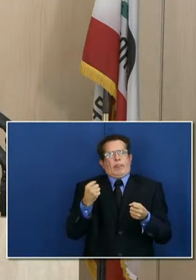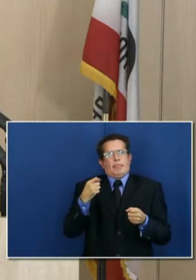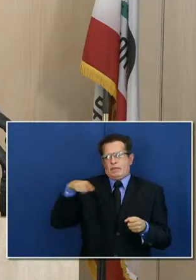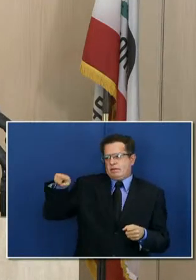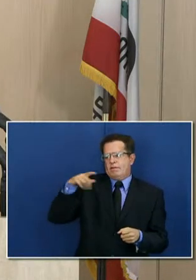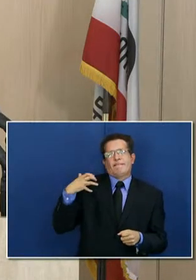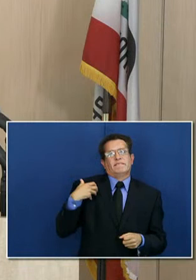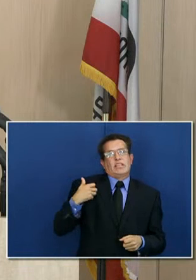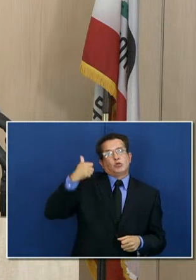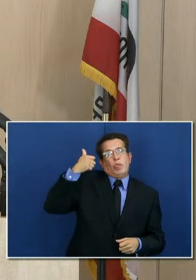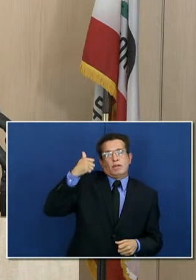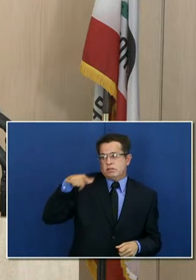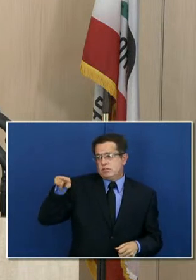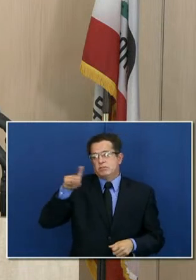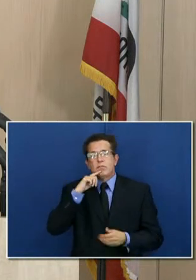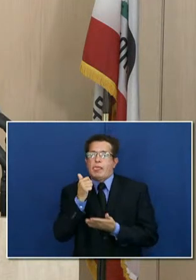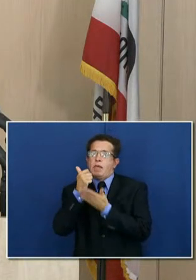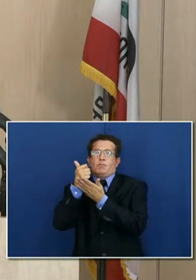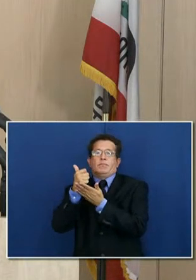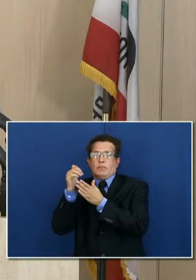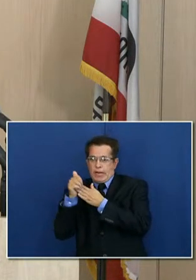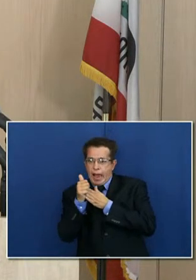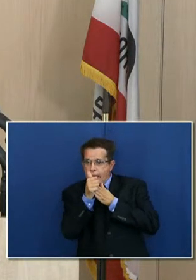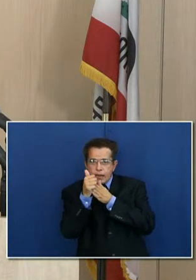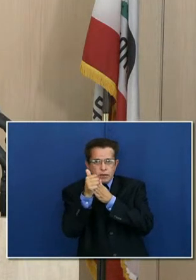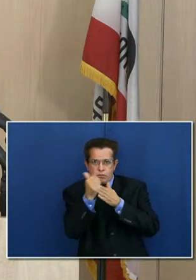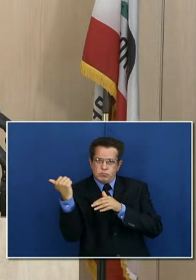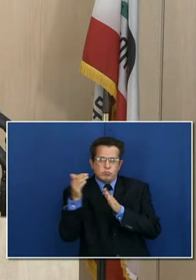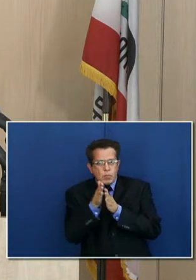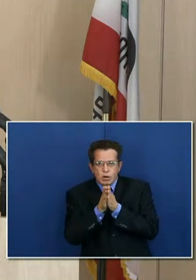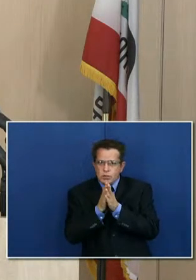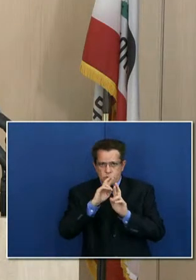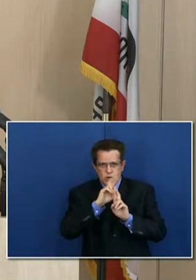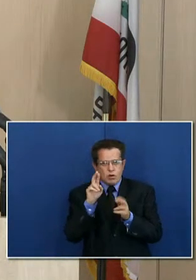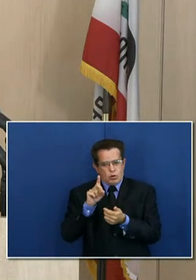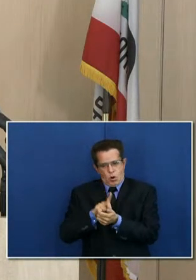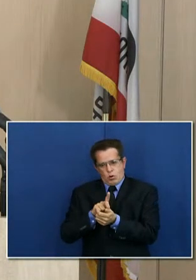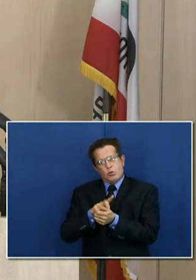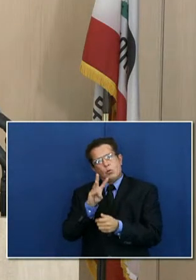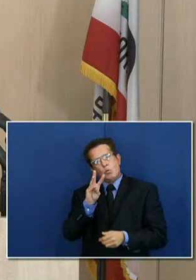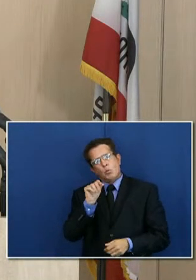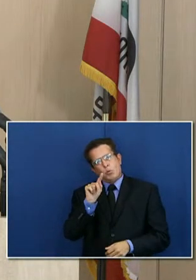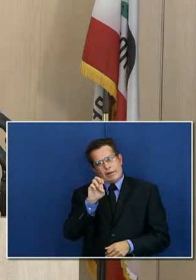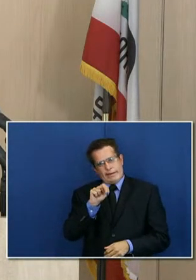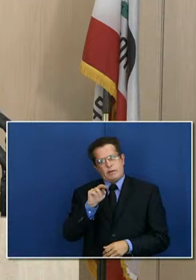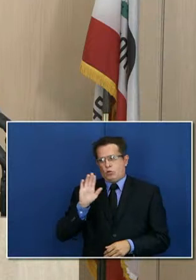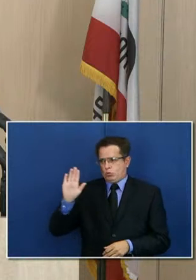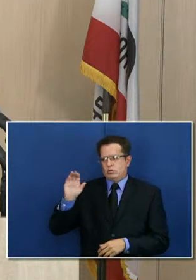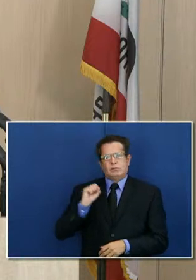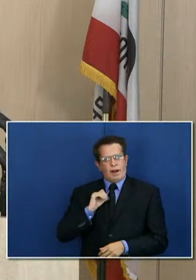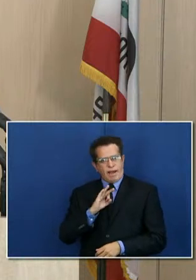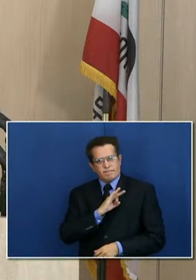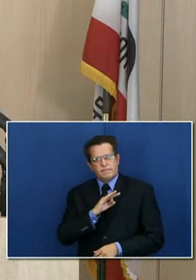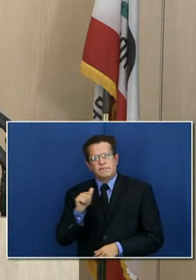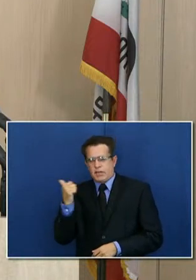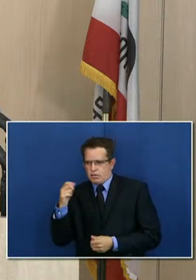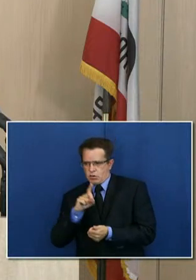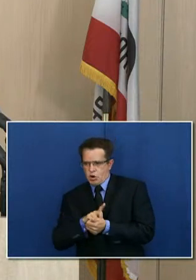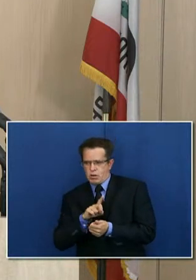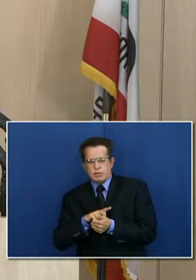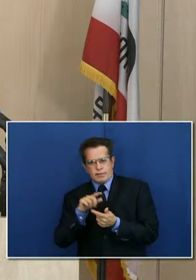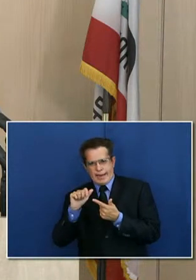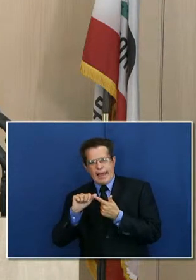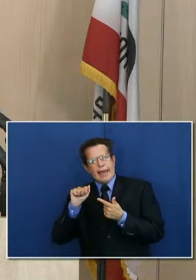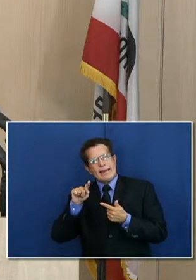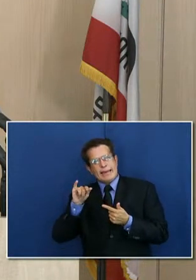who have guided us through this, not just Dr. Wooten, but a couple of her staff, Dr. Sayon as well as Dr.